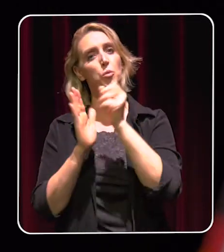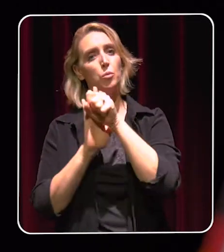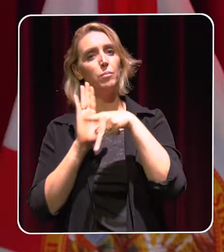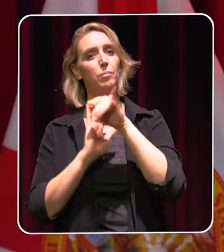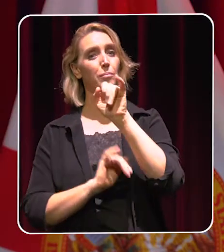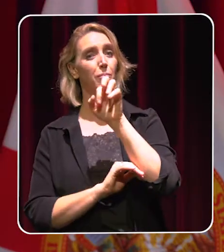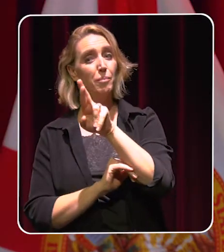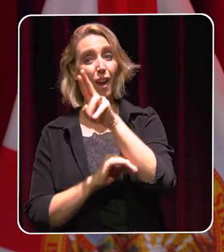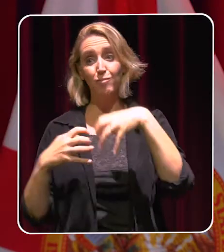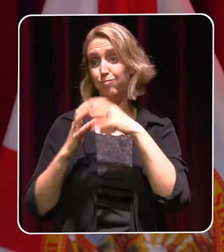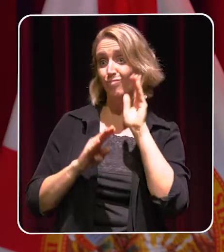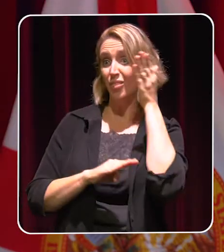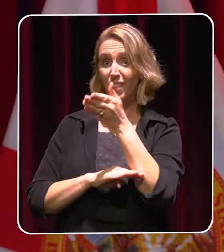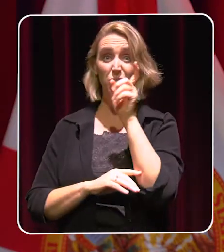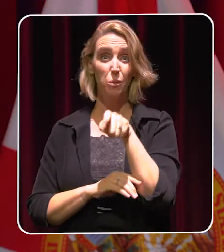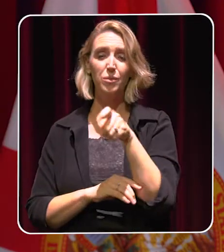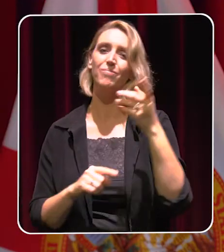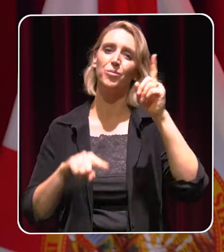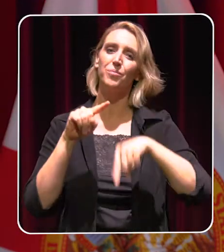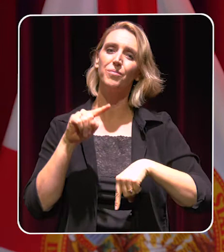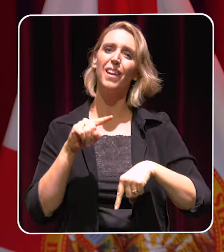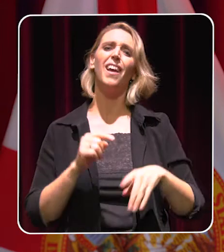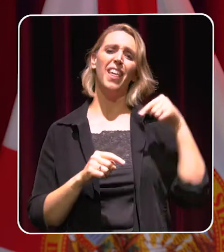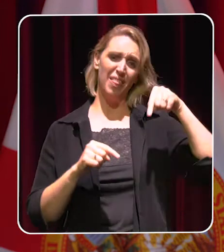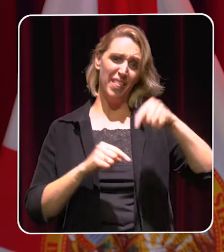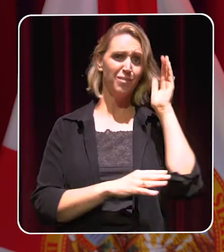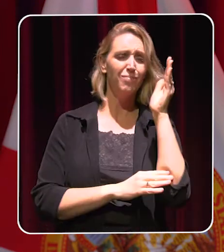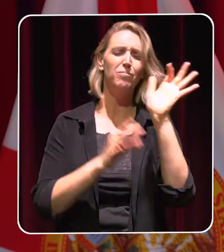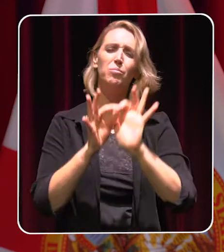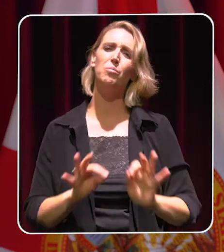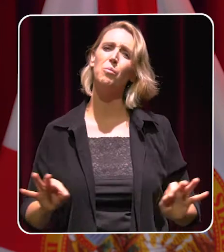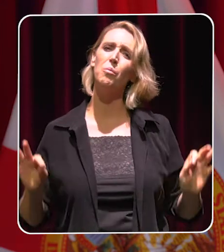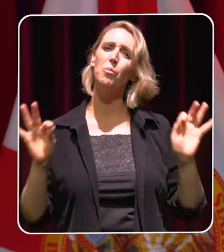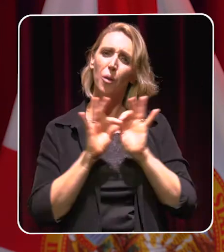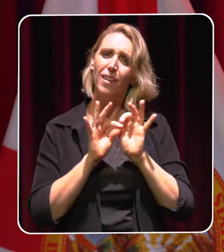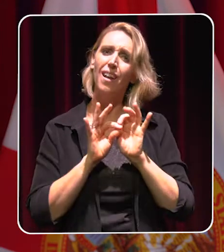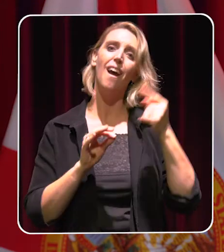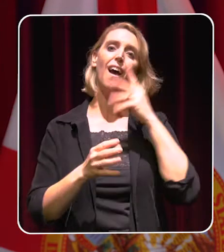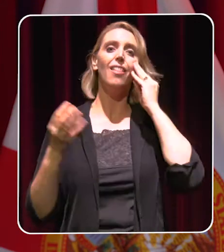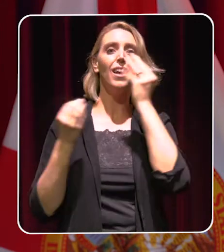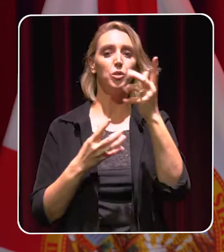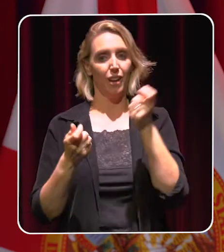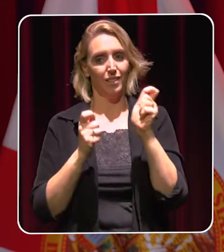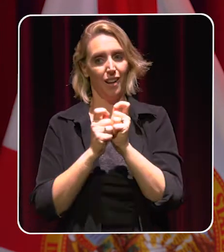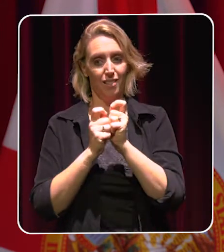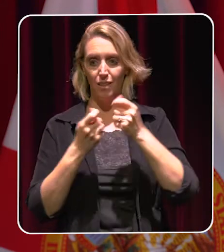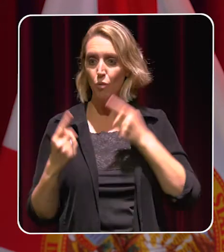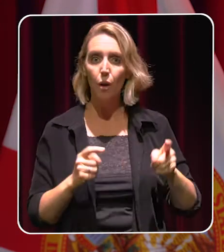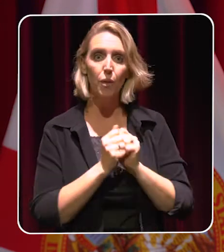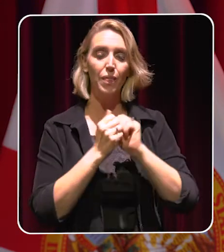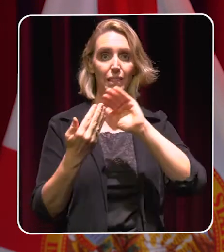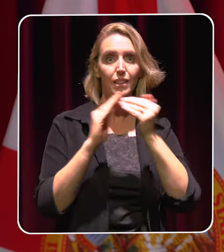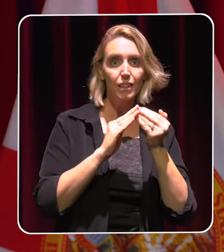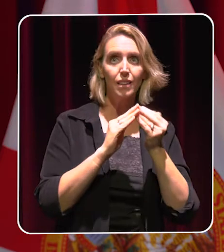Pier. Delivering a State of the City address is important to me. It's an opportunity for me to tell you exactly where we are